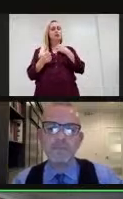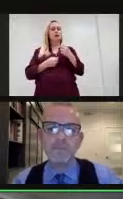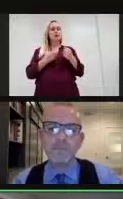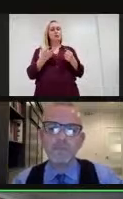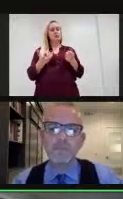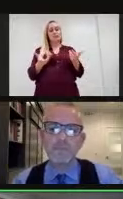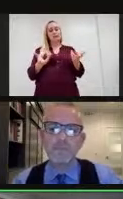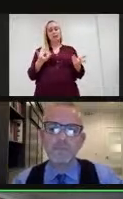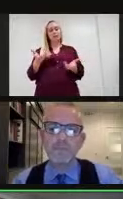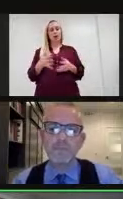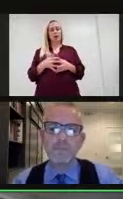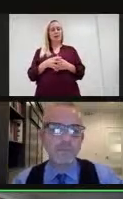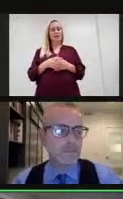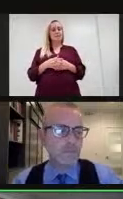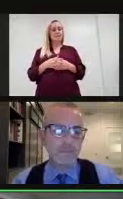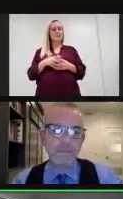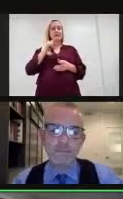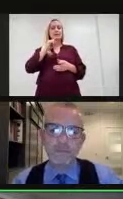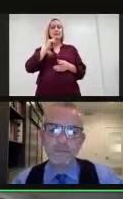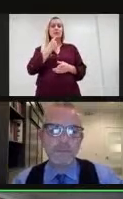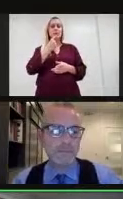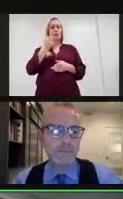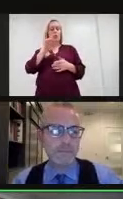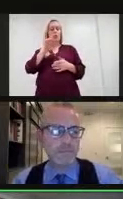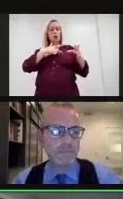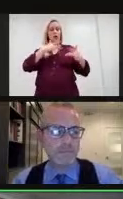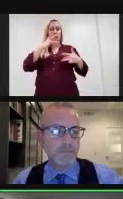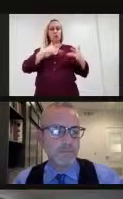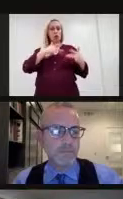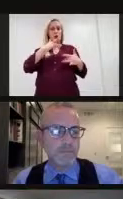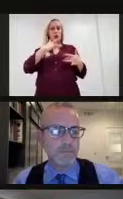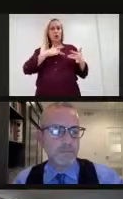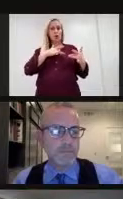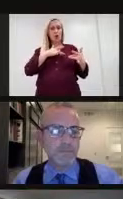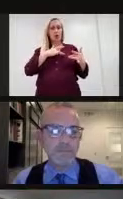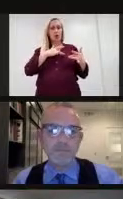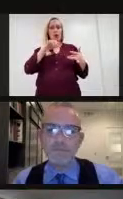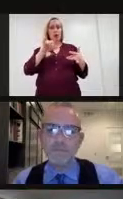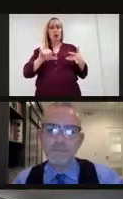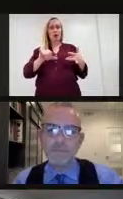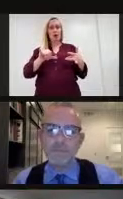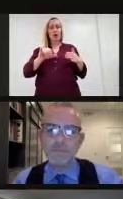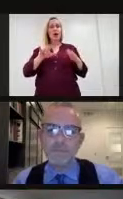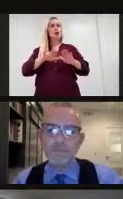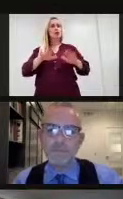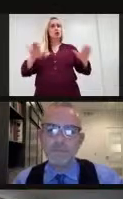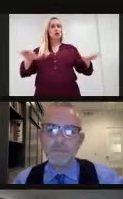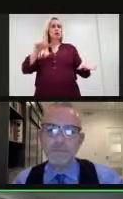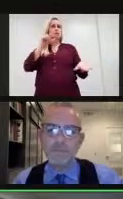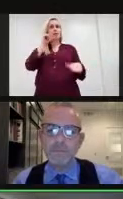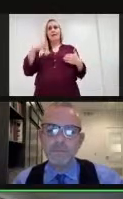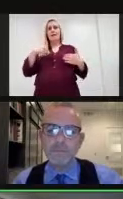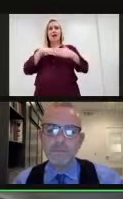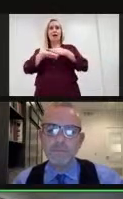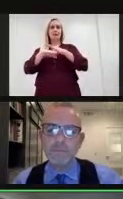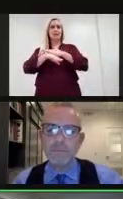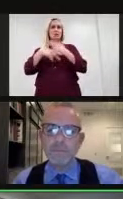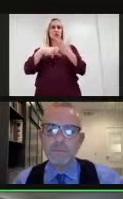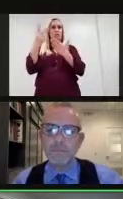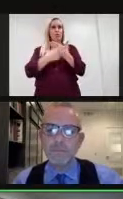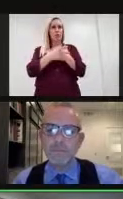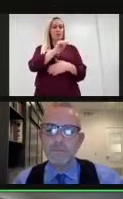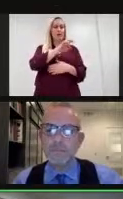expressing disappointment or concern that they that their child didn't have access to one of those programs like AVID